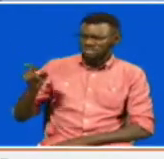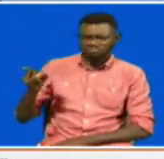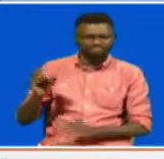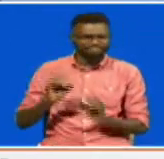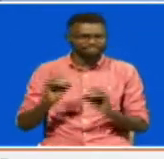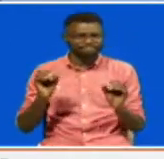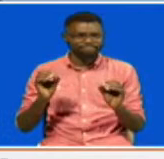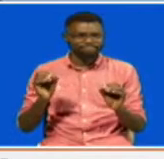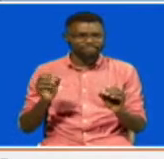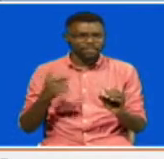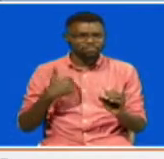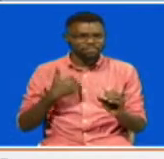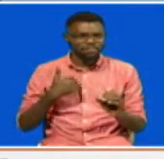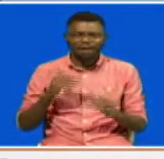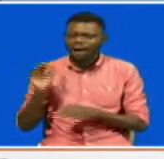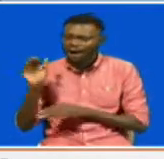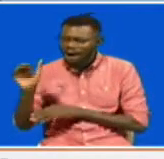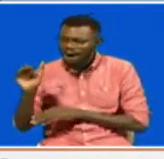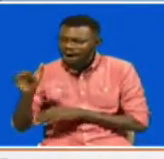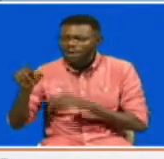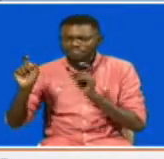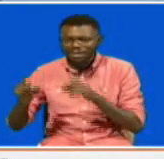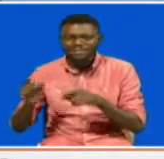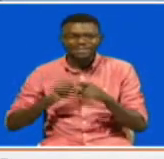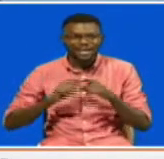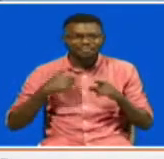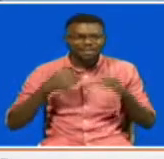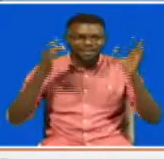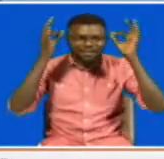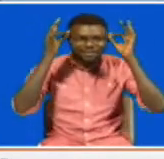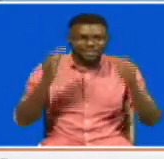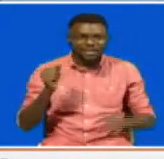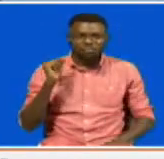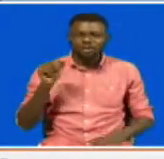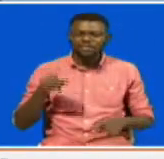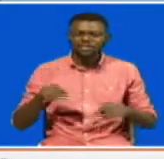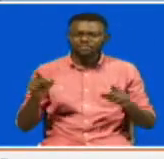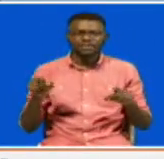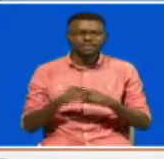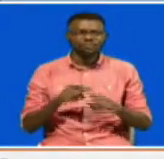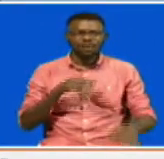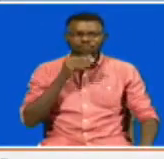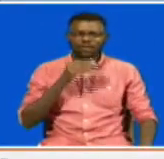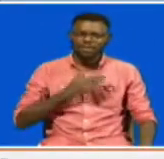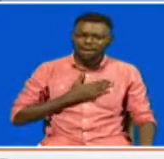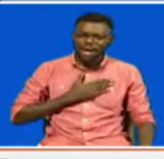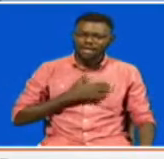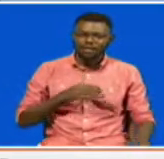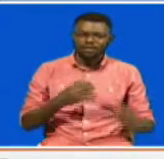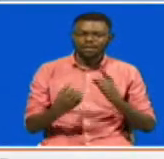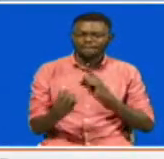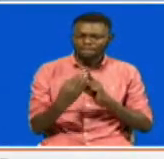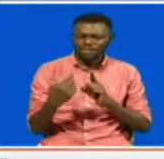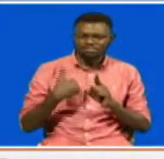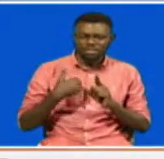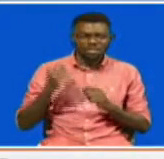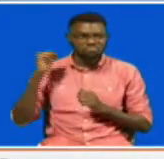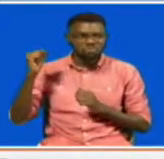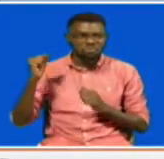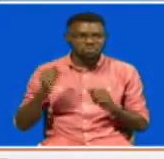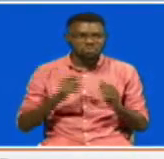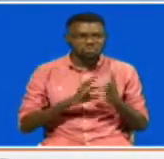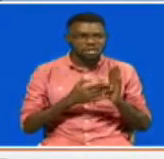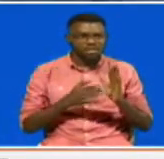him in any decision that I make politically, and he will remain my father figure and a mentor in politics. So this is about political